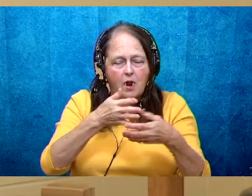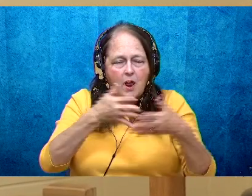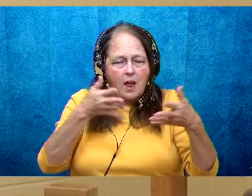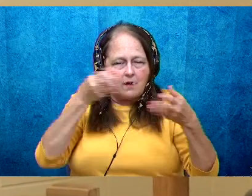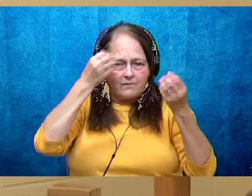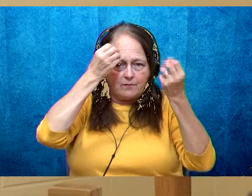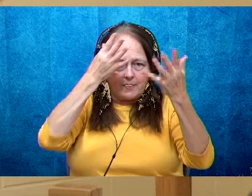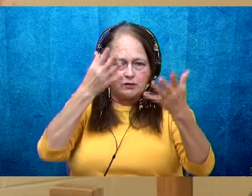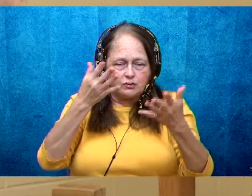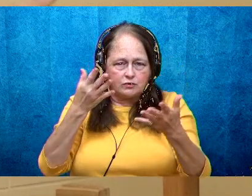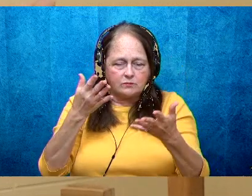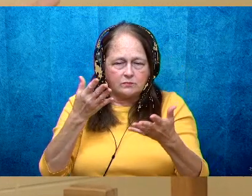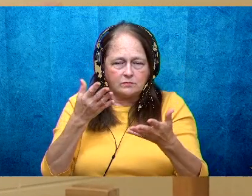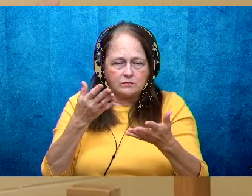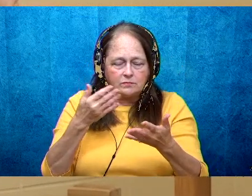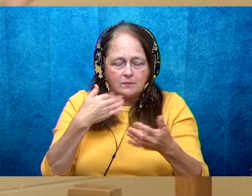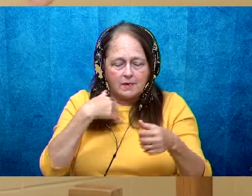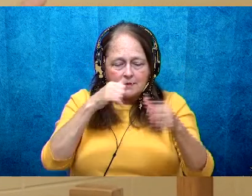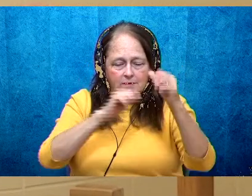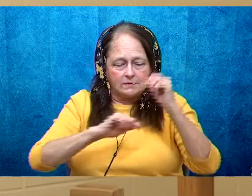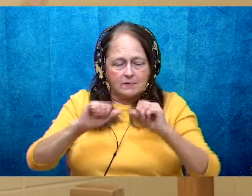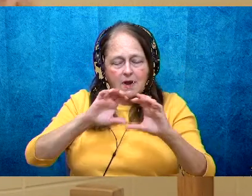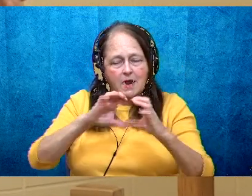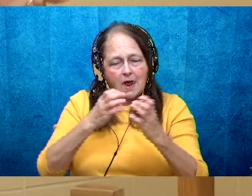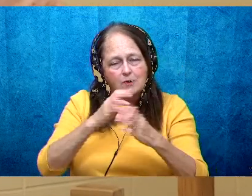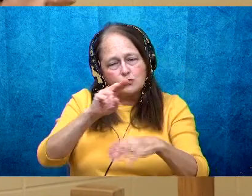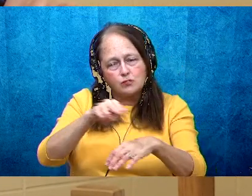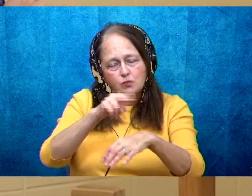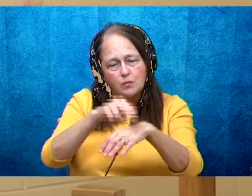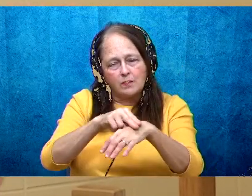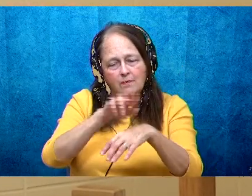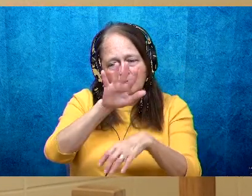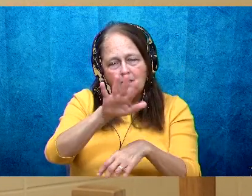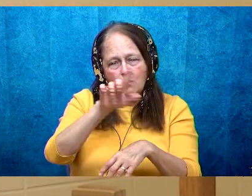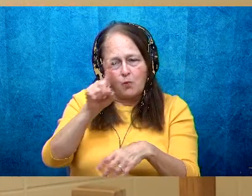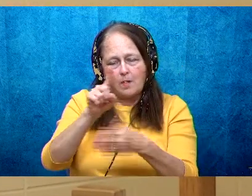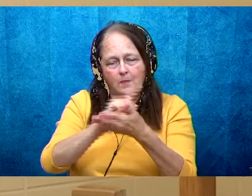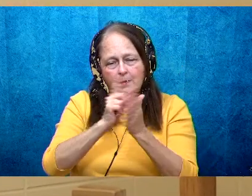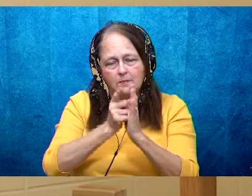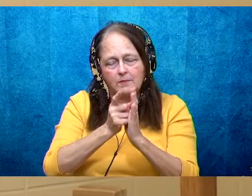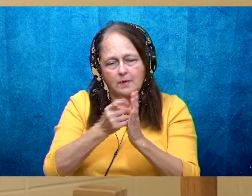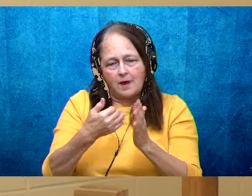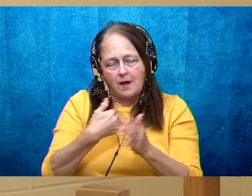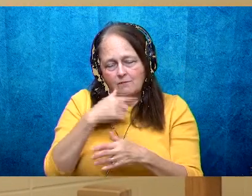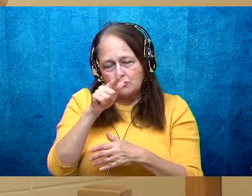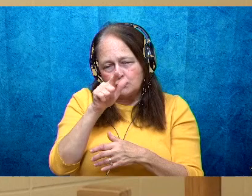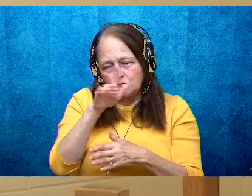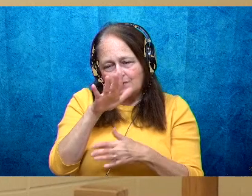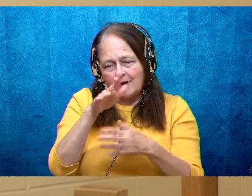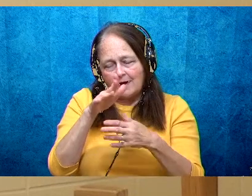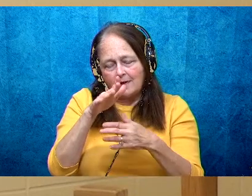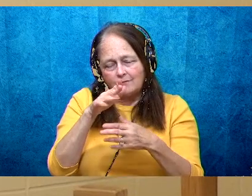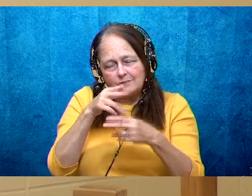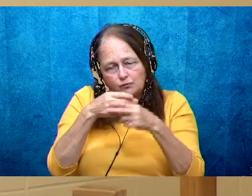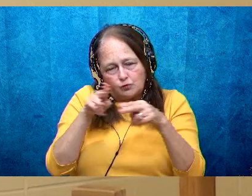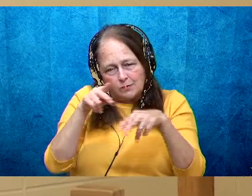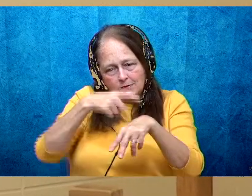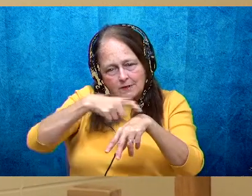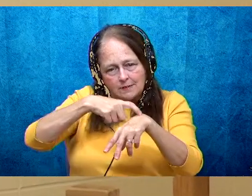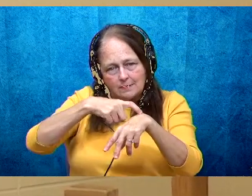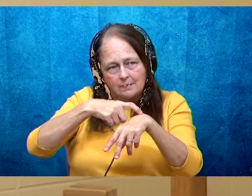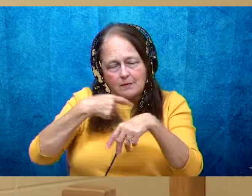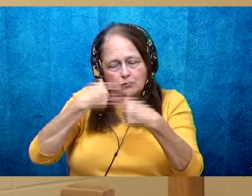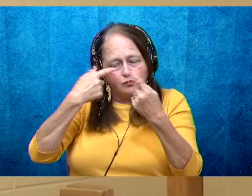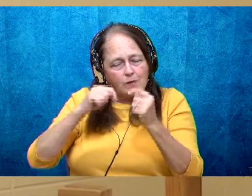now. But my science classes are normally 51 minutes, and I only have 25 here. So I'm trying to throw as much at